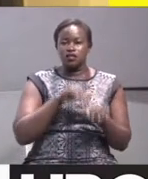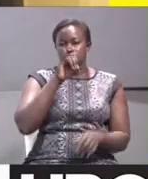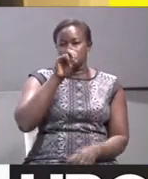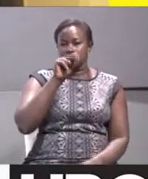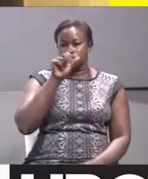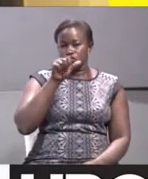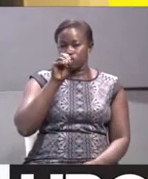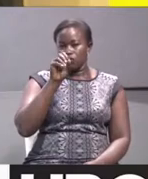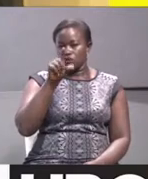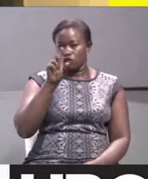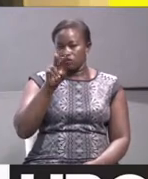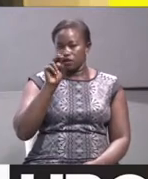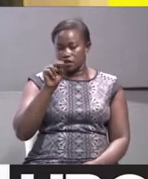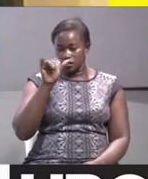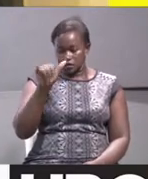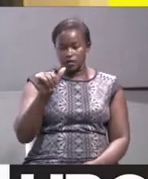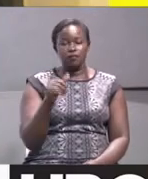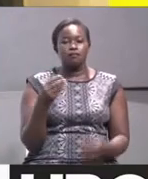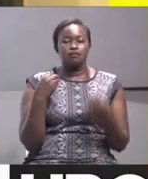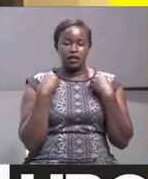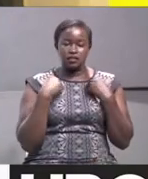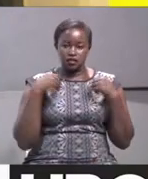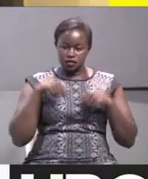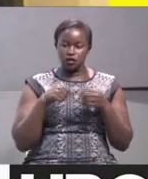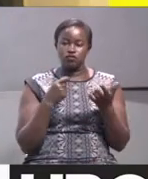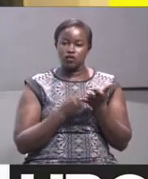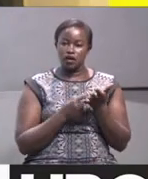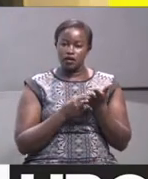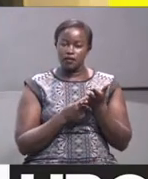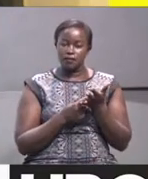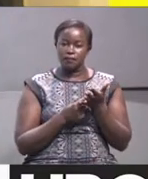Uganda. Let's give her. We are talking about